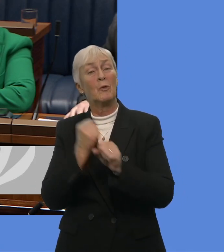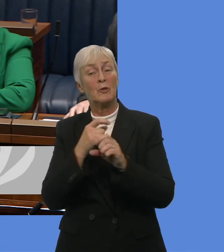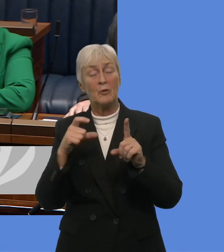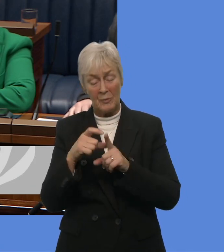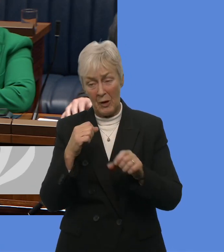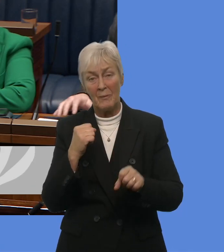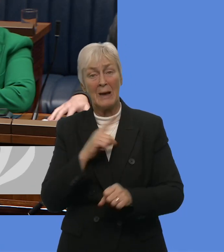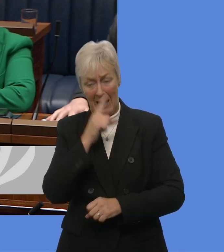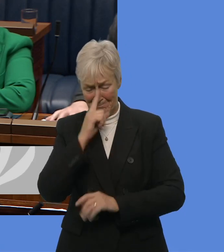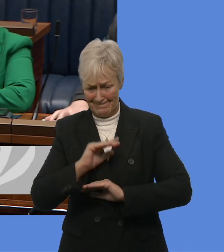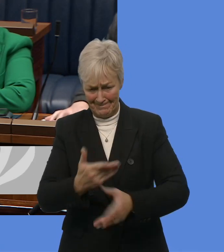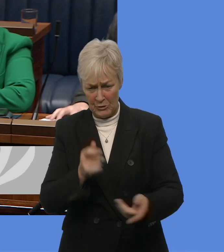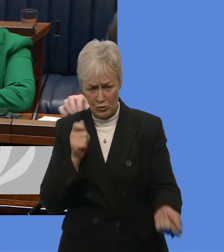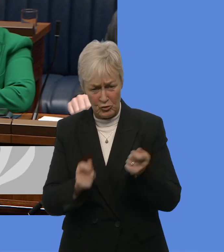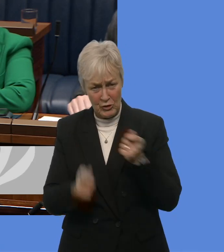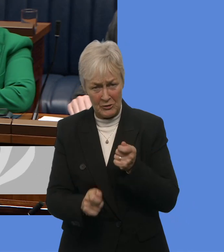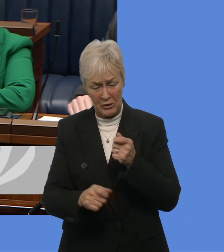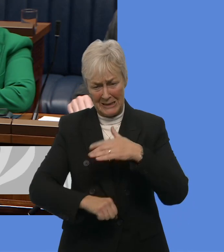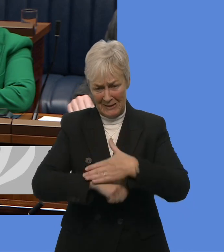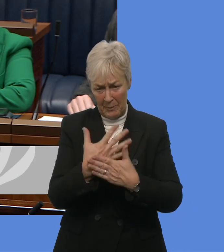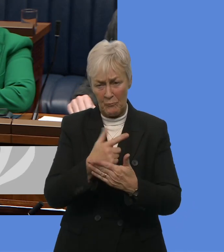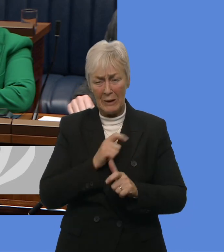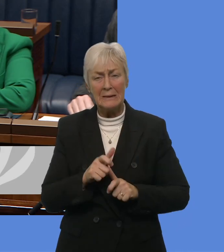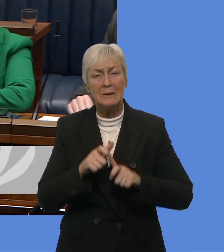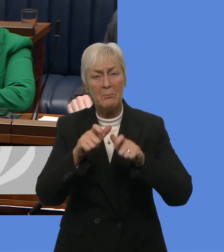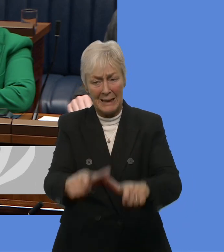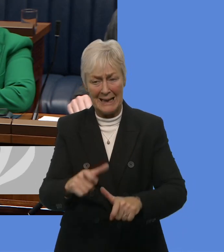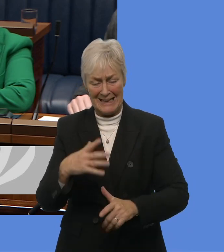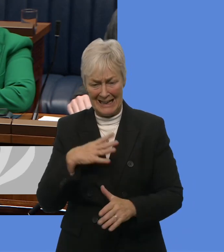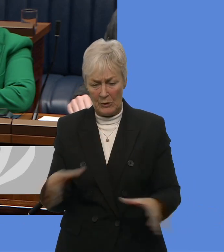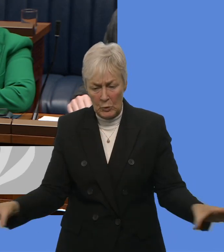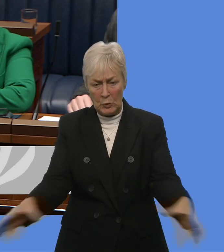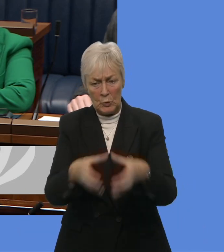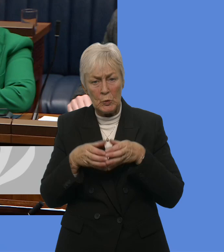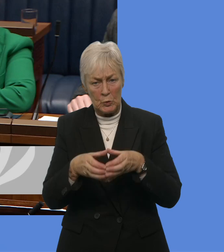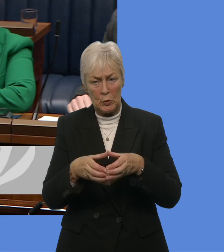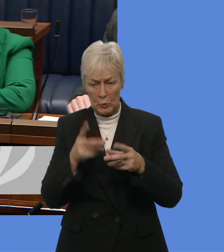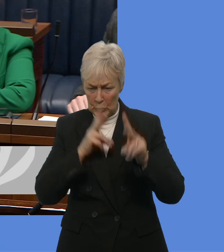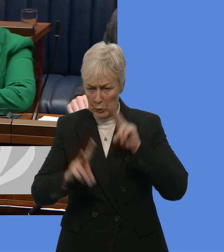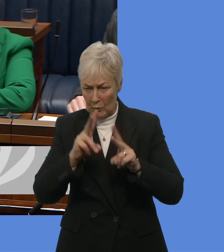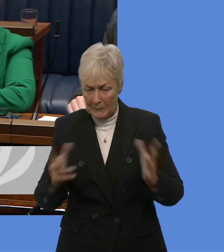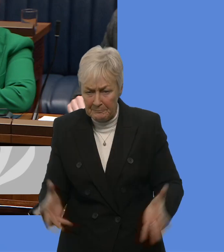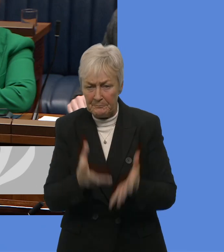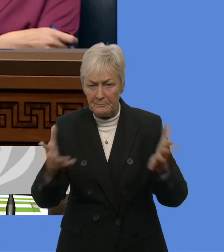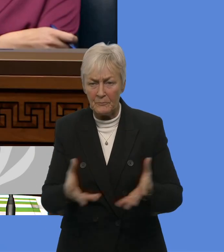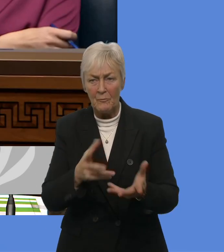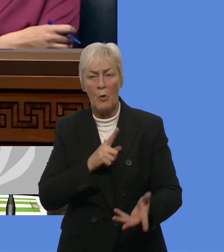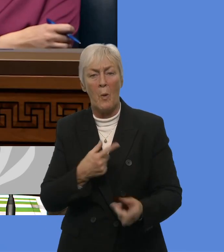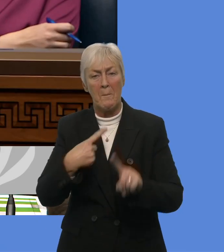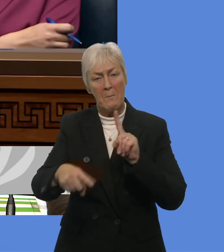change, to change people's lives for the better, then we do need that stability, and we need that united approach of driving that positive change.